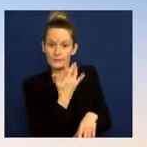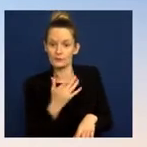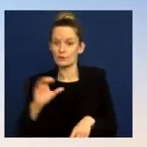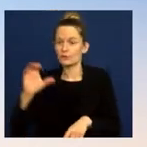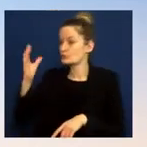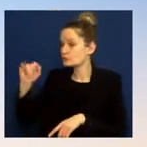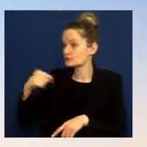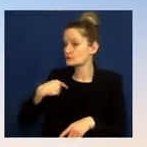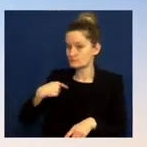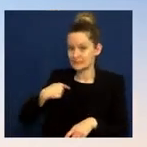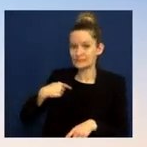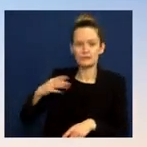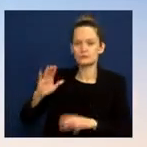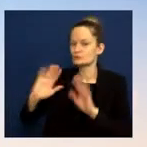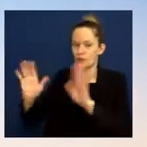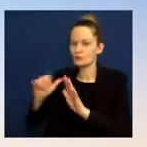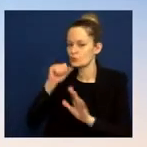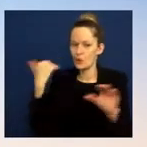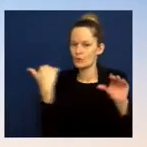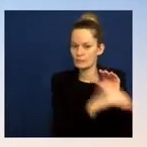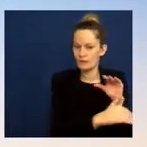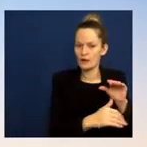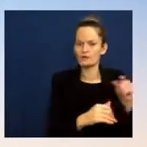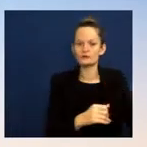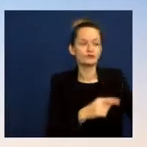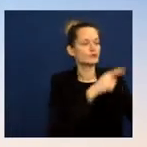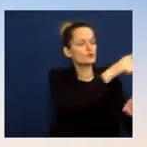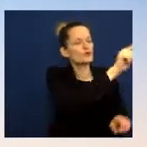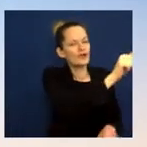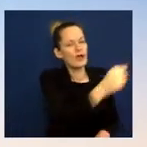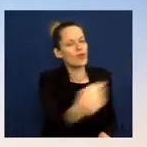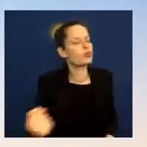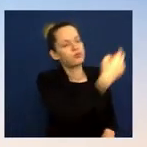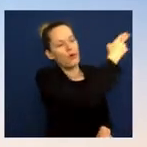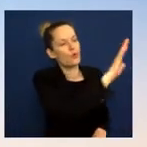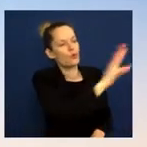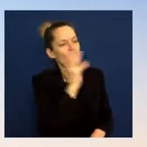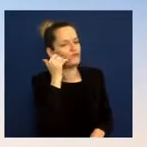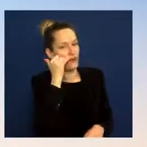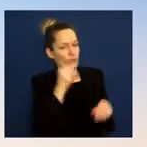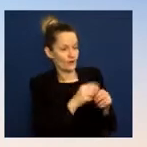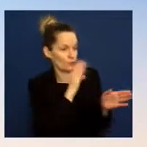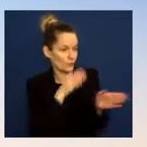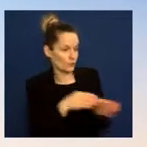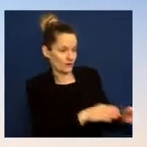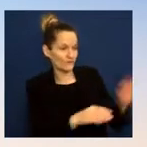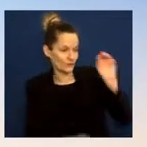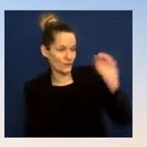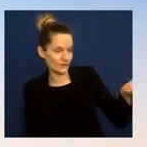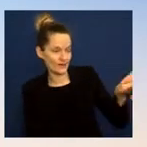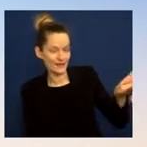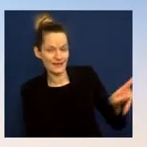with that, while she gets married. Amr, go ahead. Great sash, and congratulations.